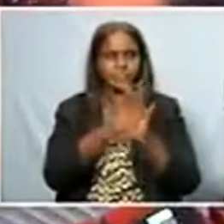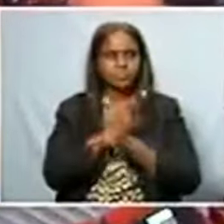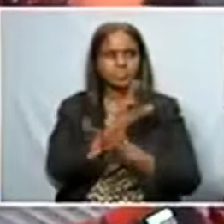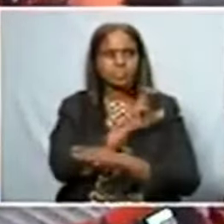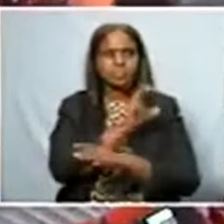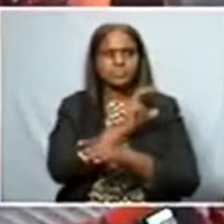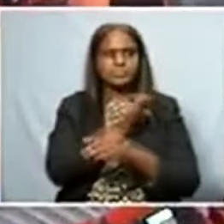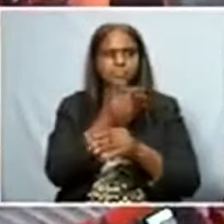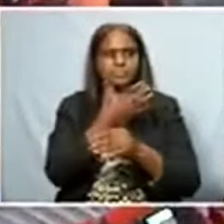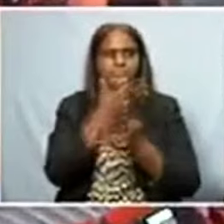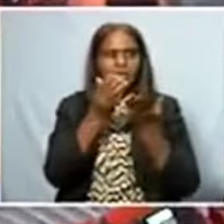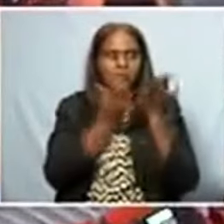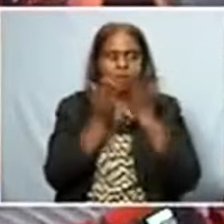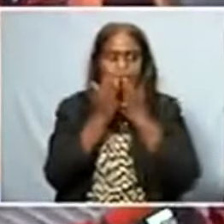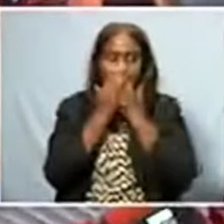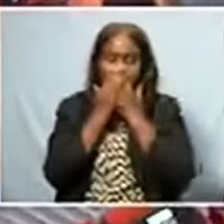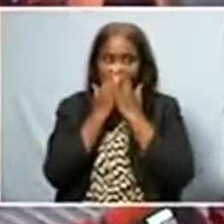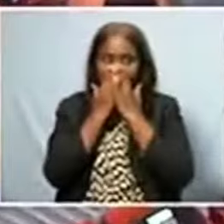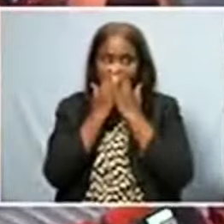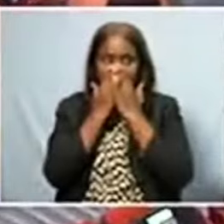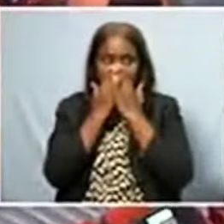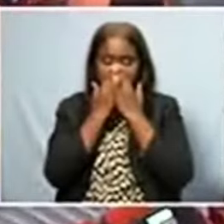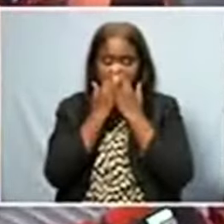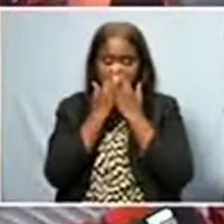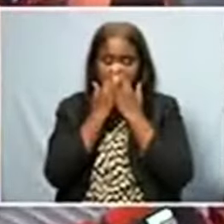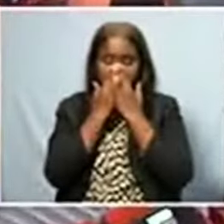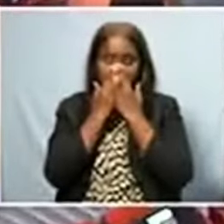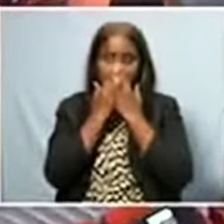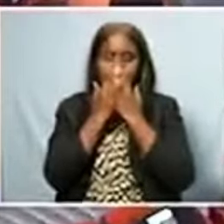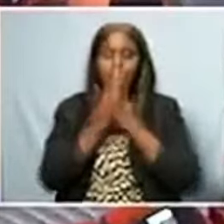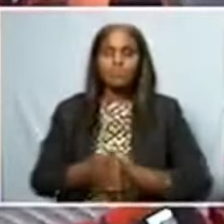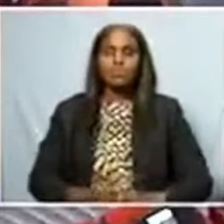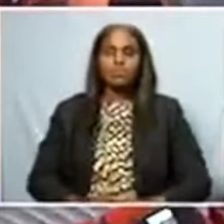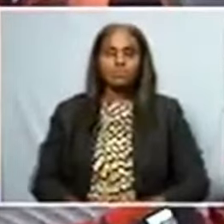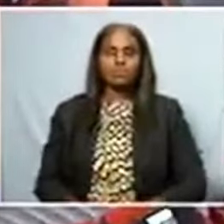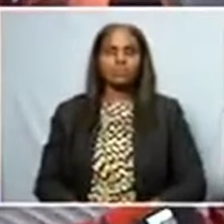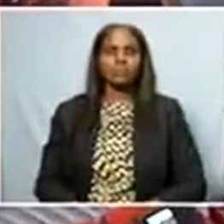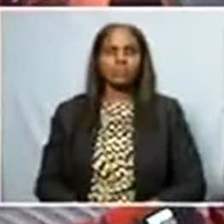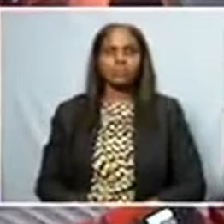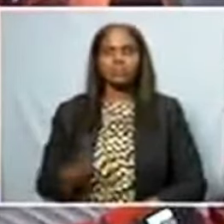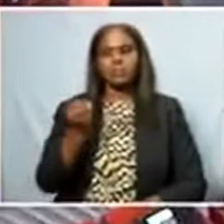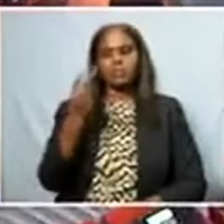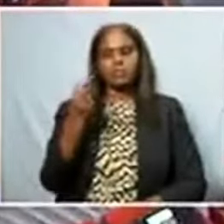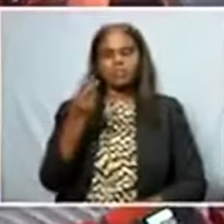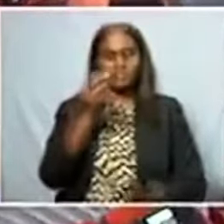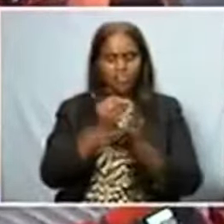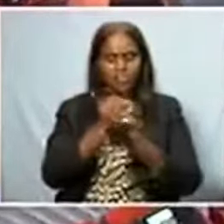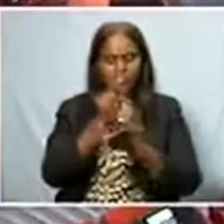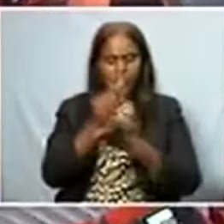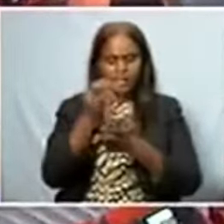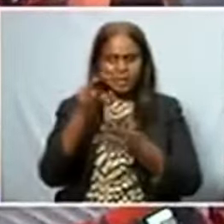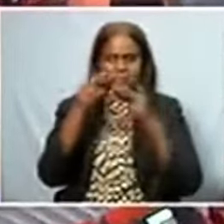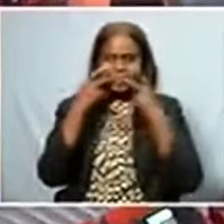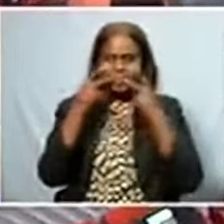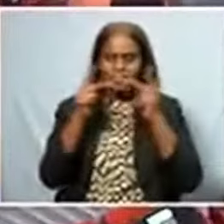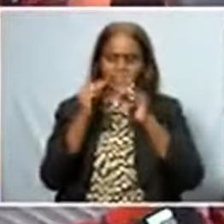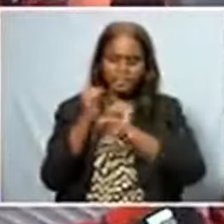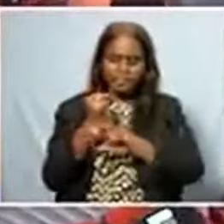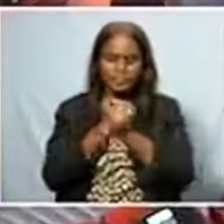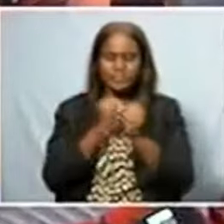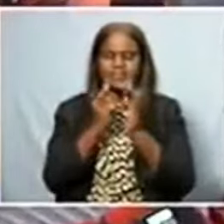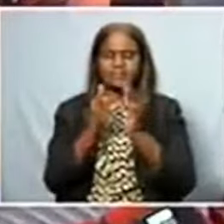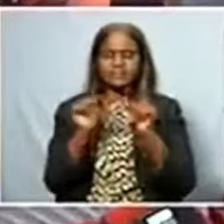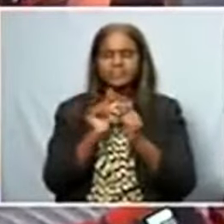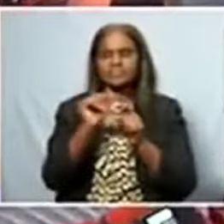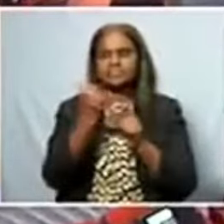Service, Ministry of Home Affairs and Internal Security. Head 12, Office of the Public Protector.